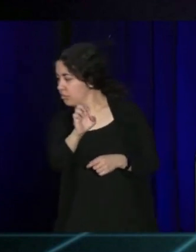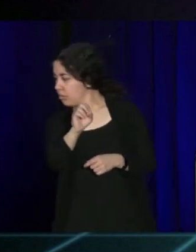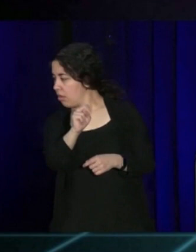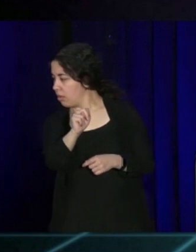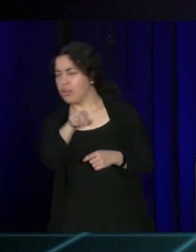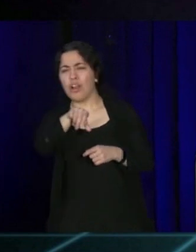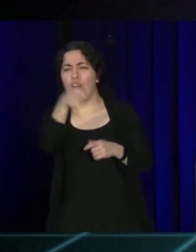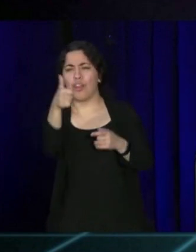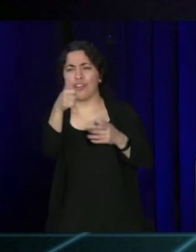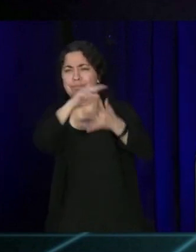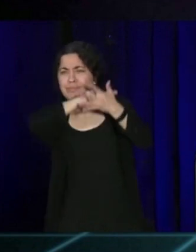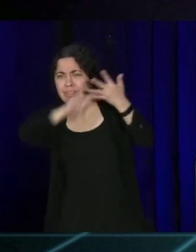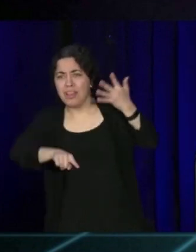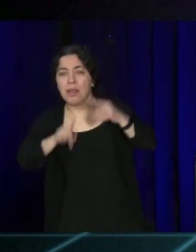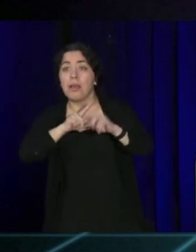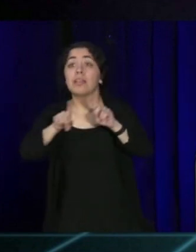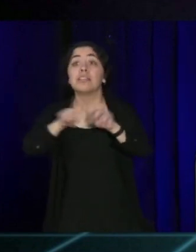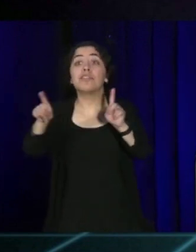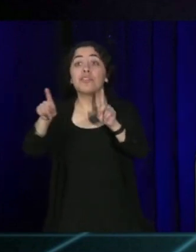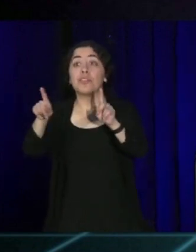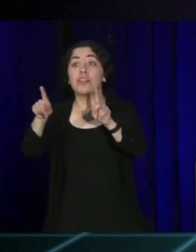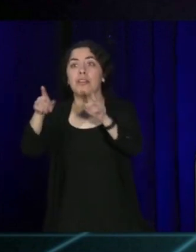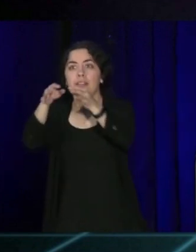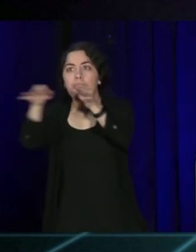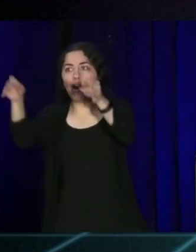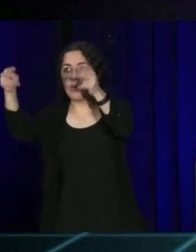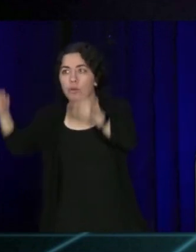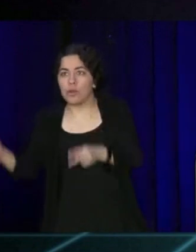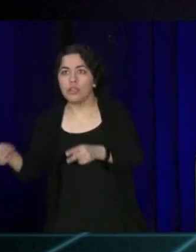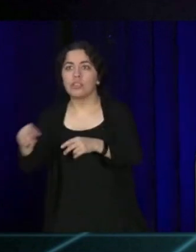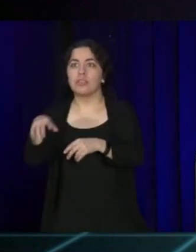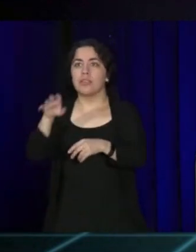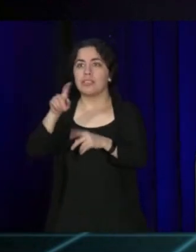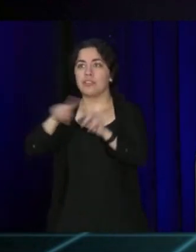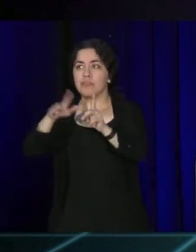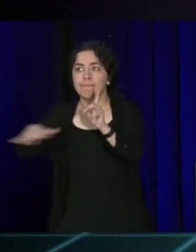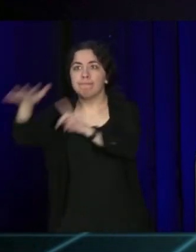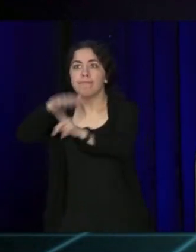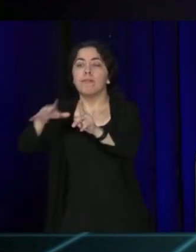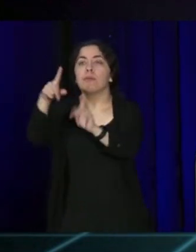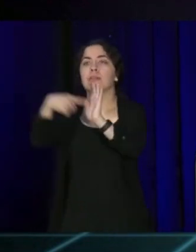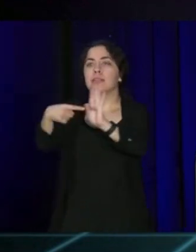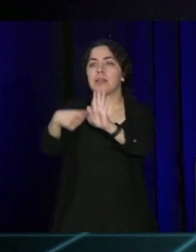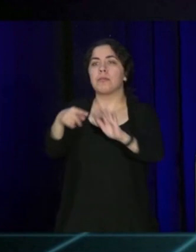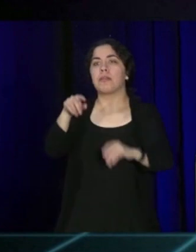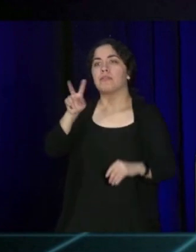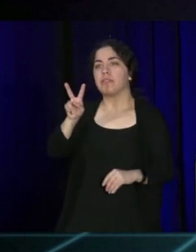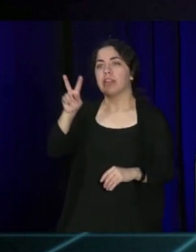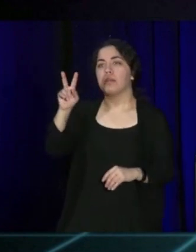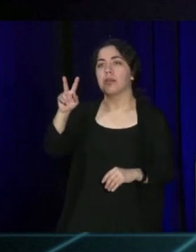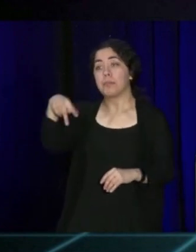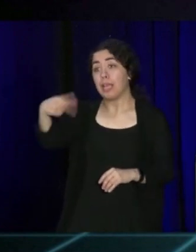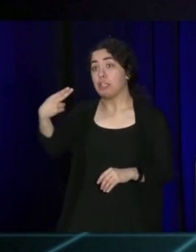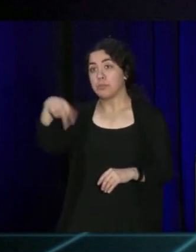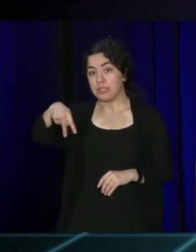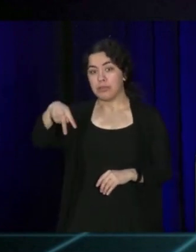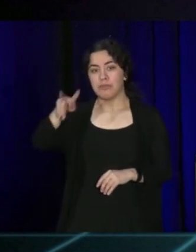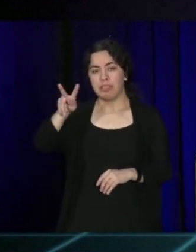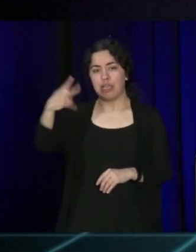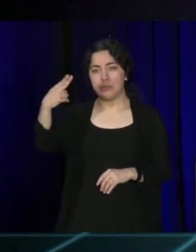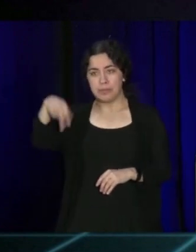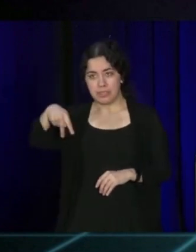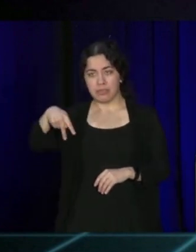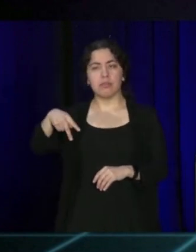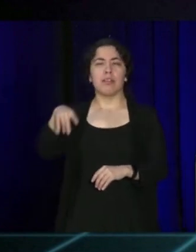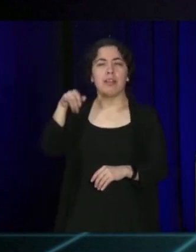to entire languages and ecosystems like PHP. And if we see a lot of the posts that are claiming that React is